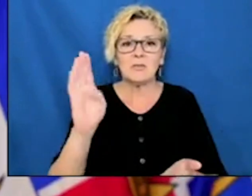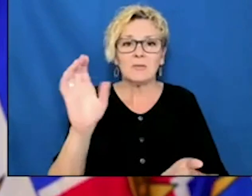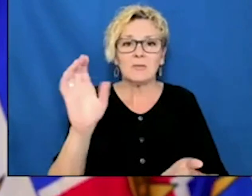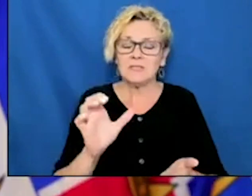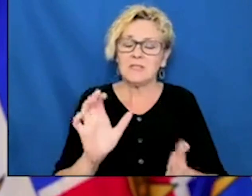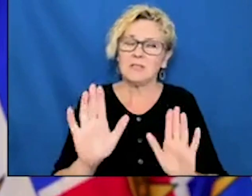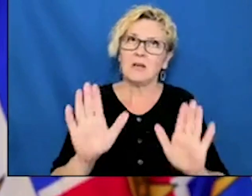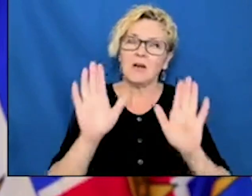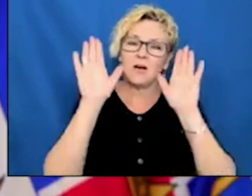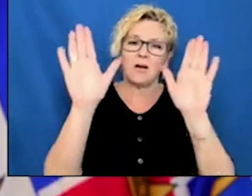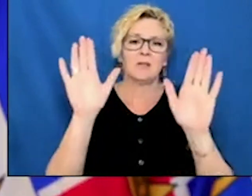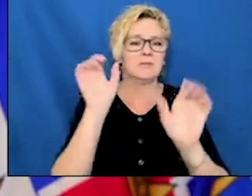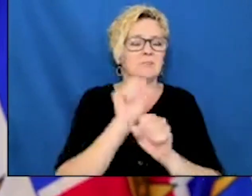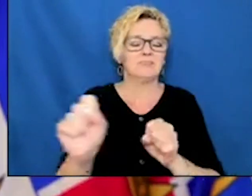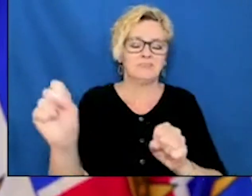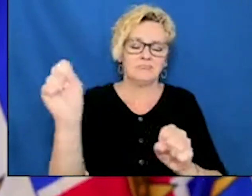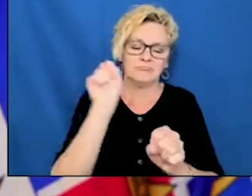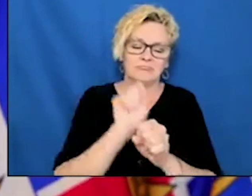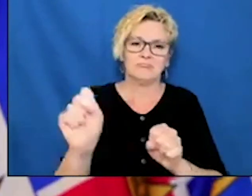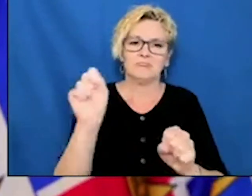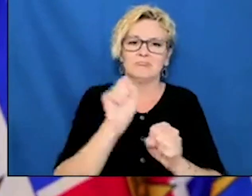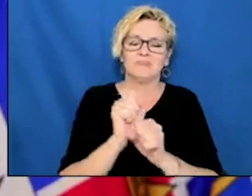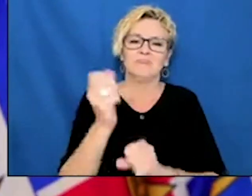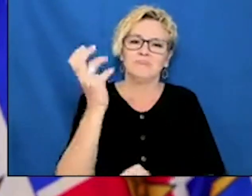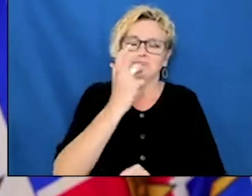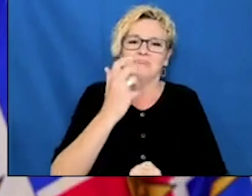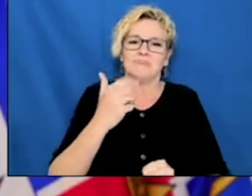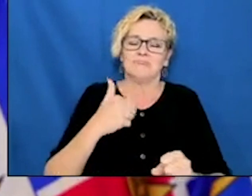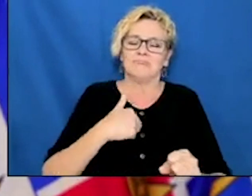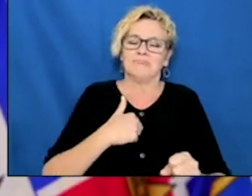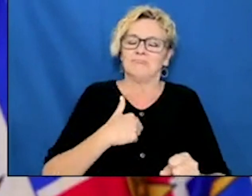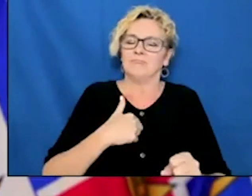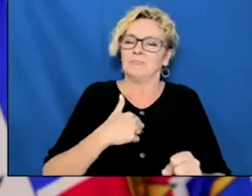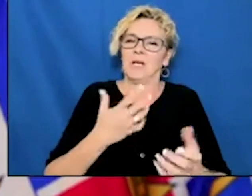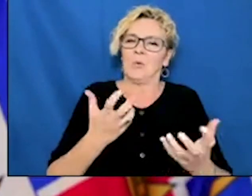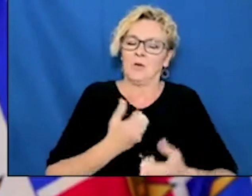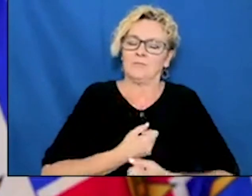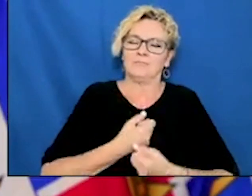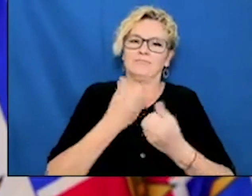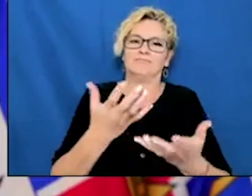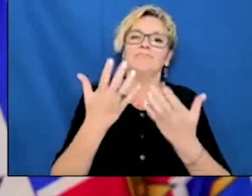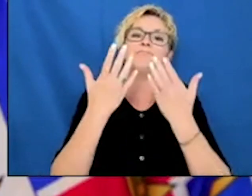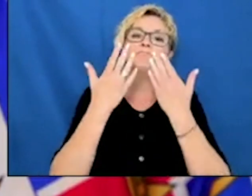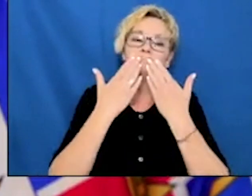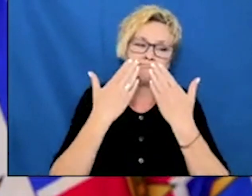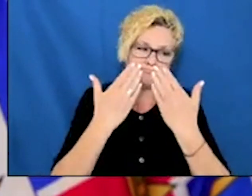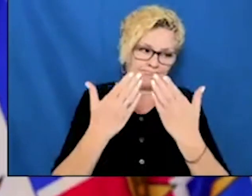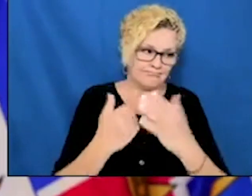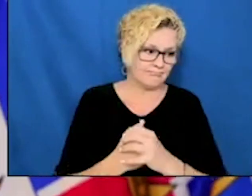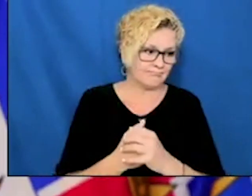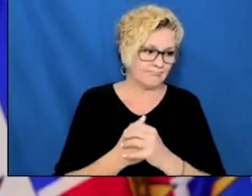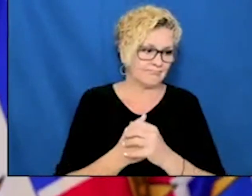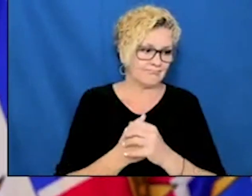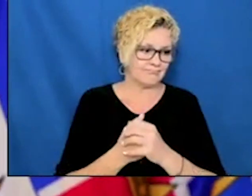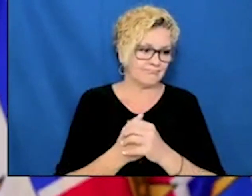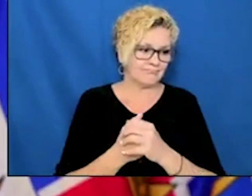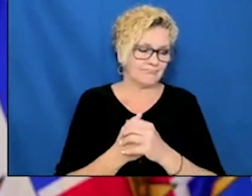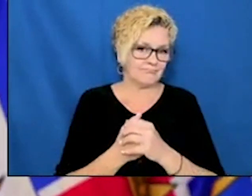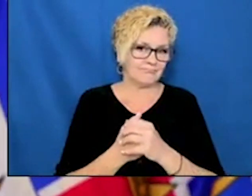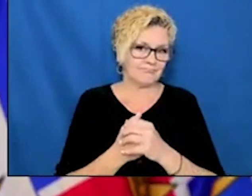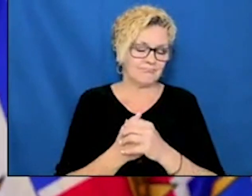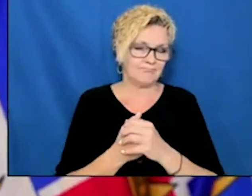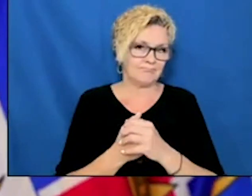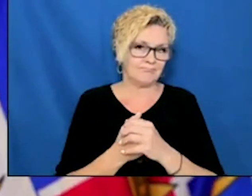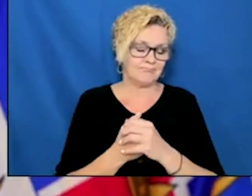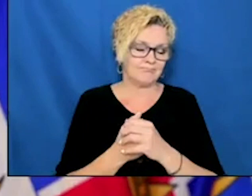say my thanks and gratitude to all the nurses across this province. Finally, we